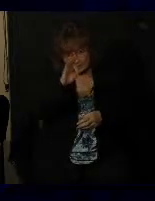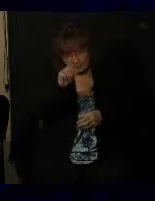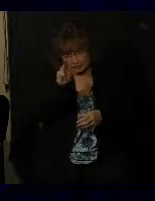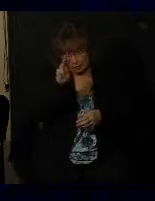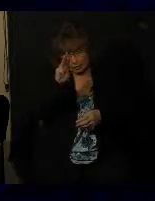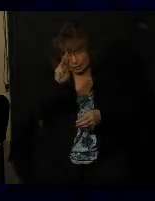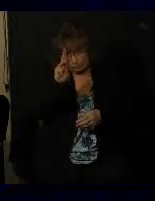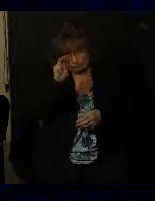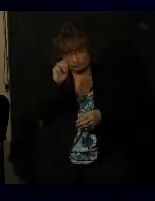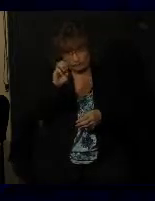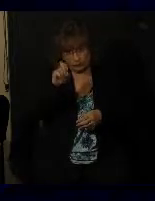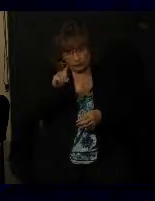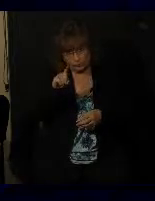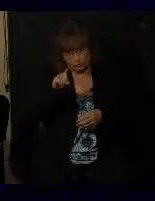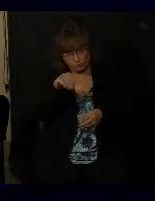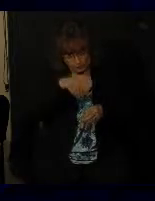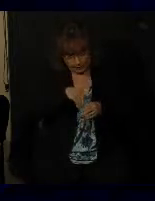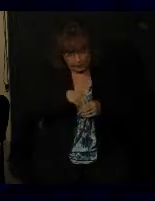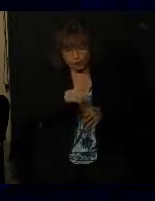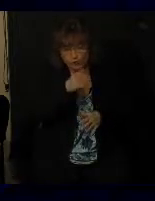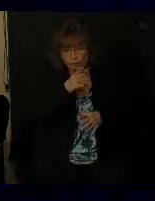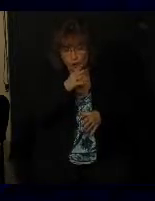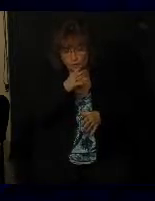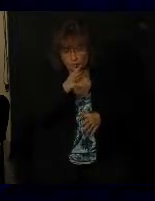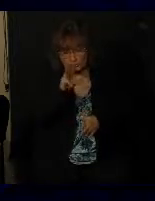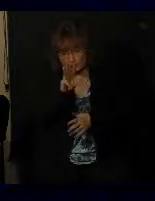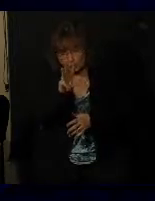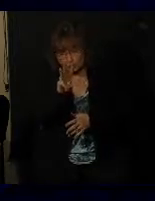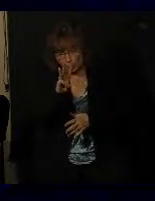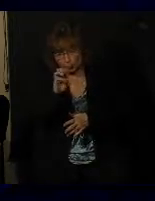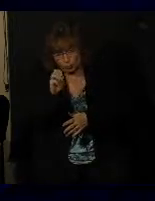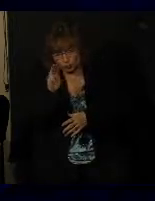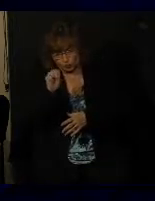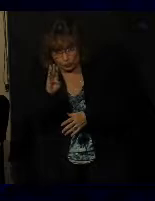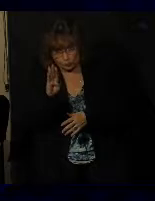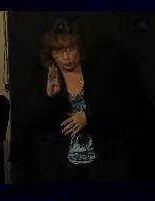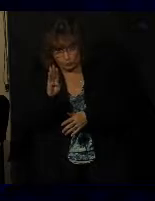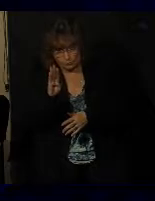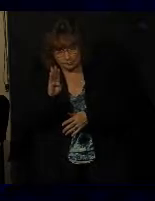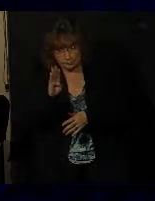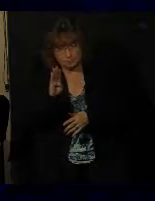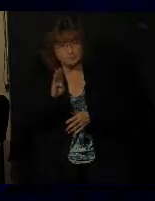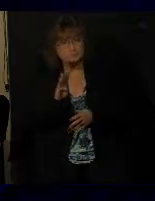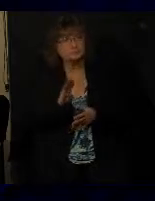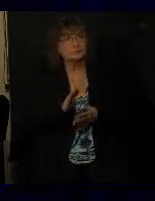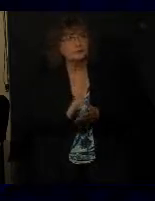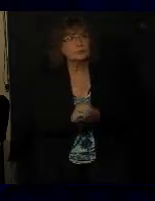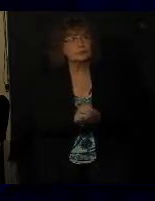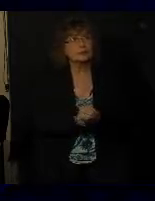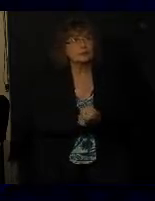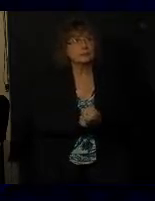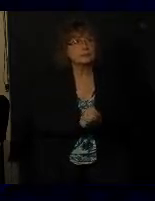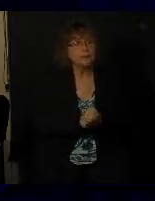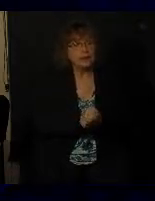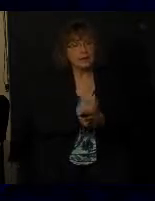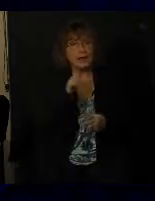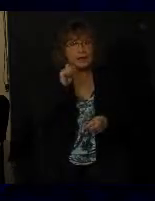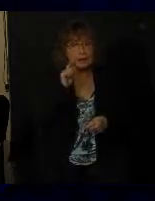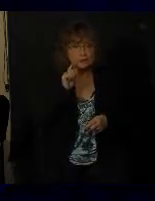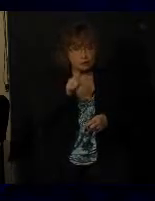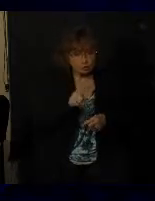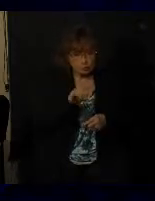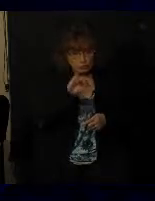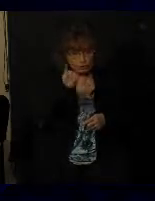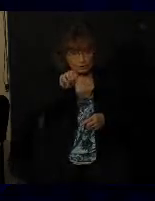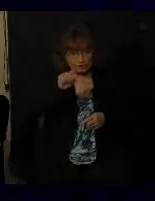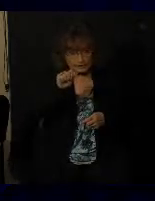We can have conversations with others about Old Testament and New Testament, but I'll tell you something, without one, you don't understand the other, and without the other, you don't